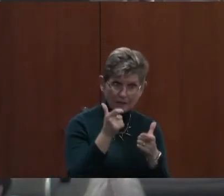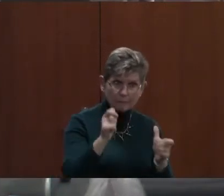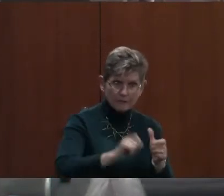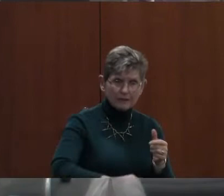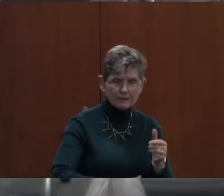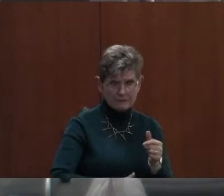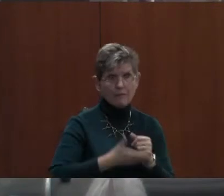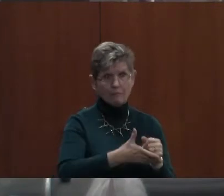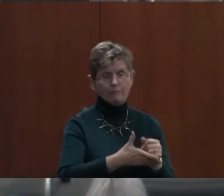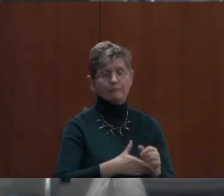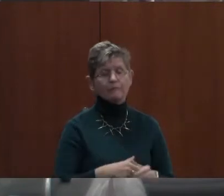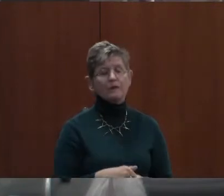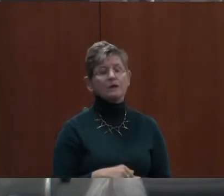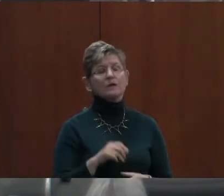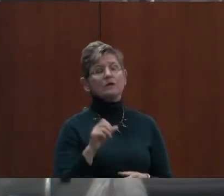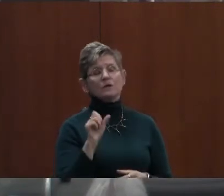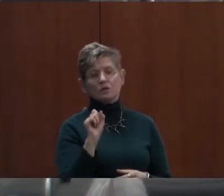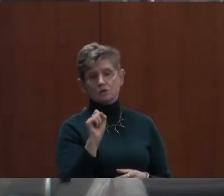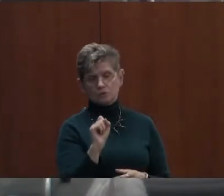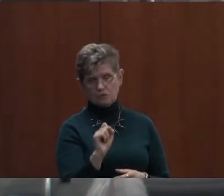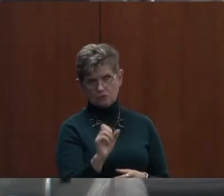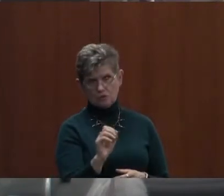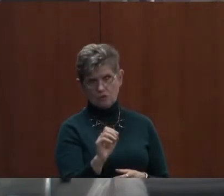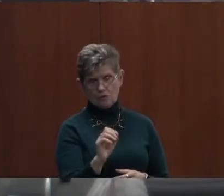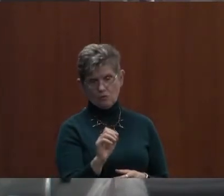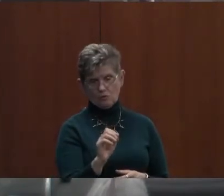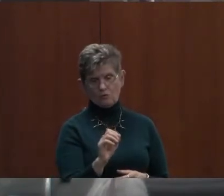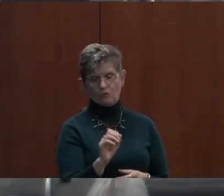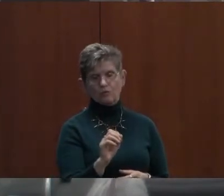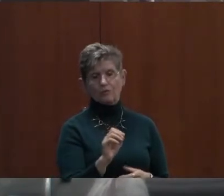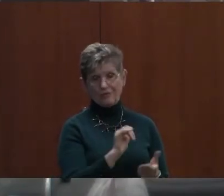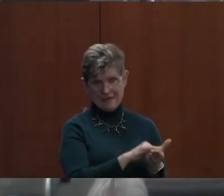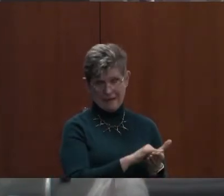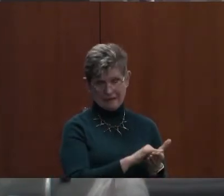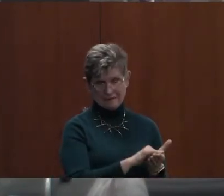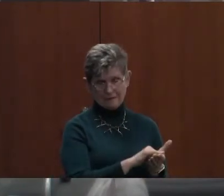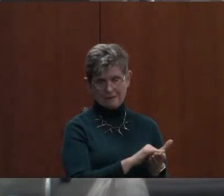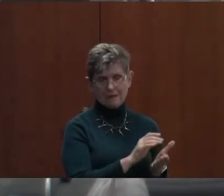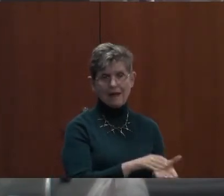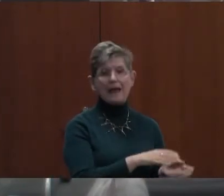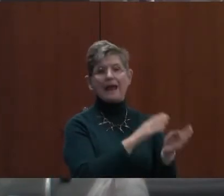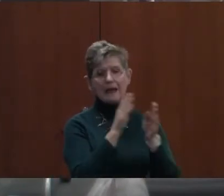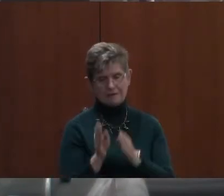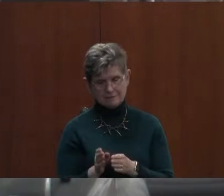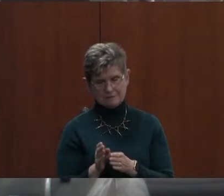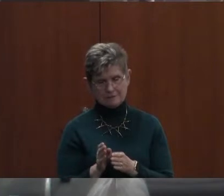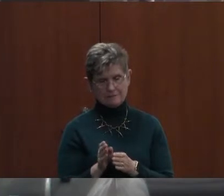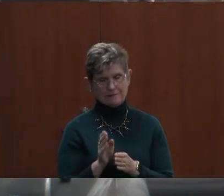help. So that, and then there's, they changed the